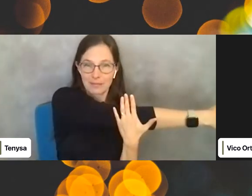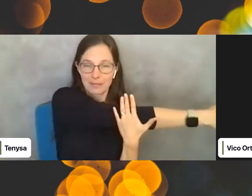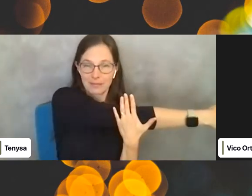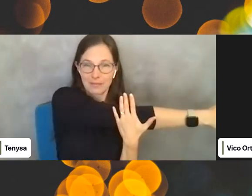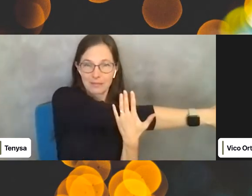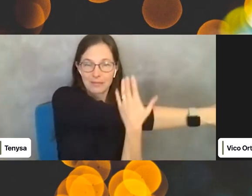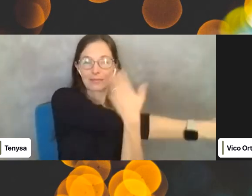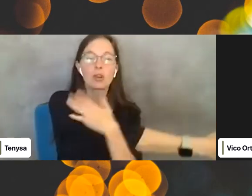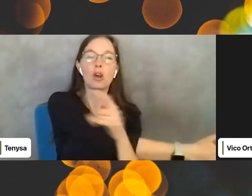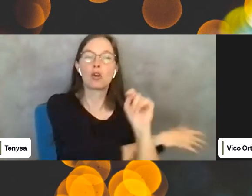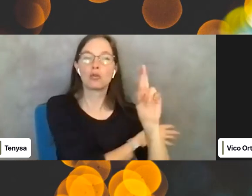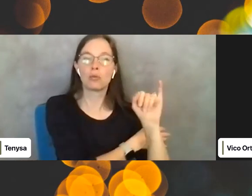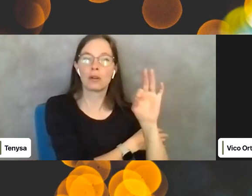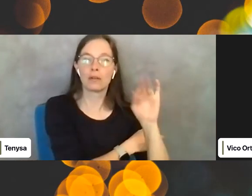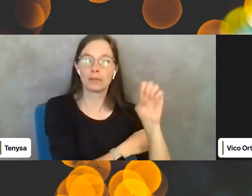triceps.